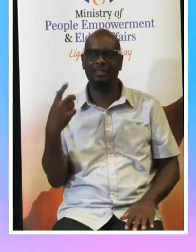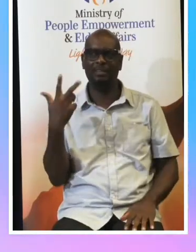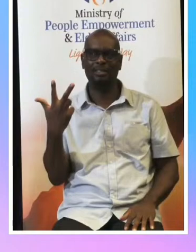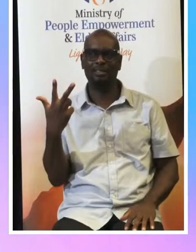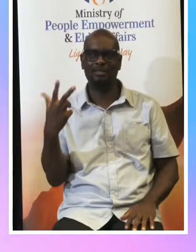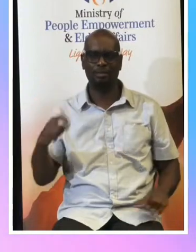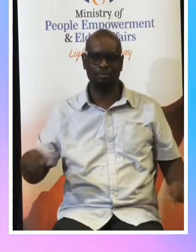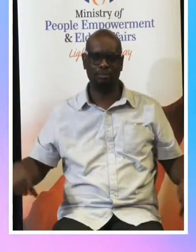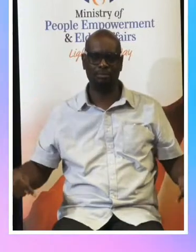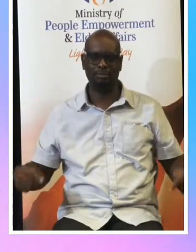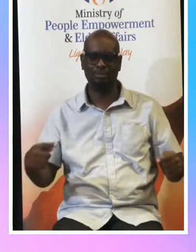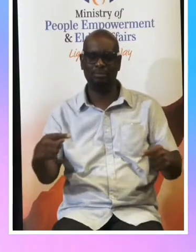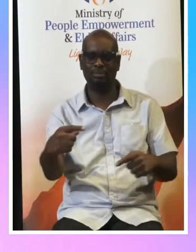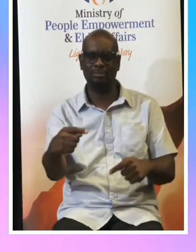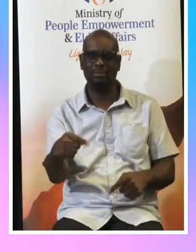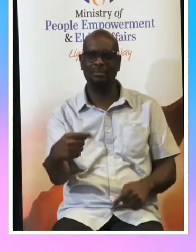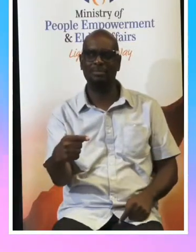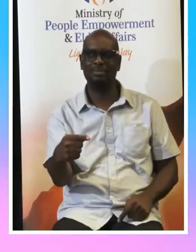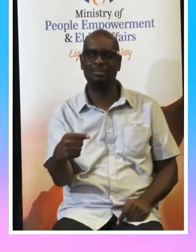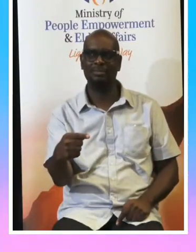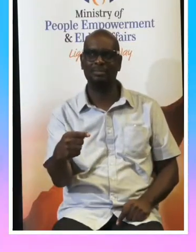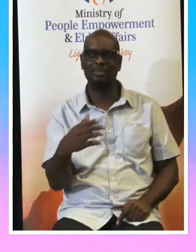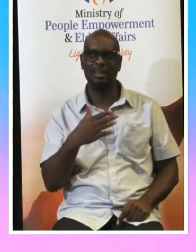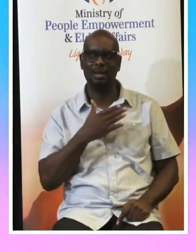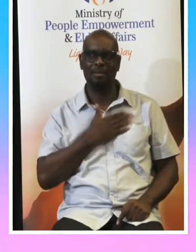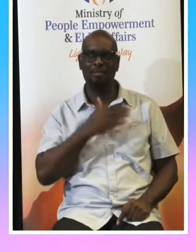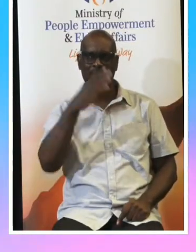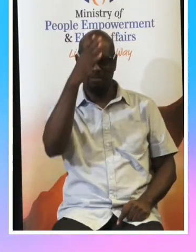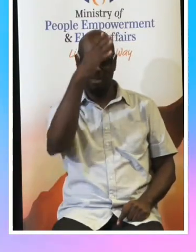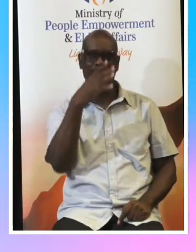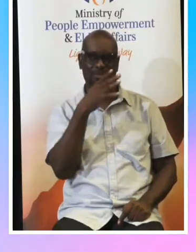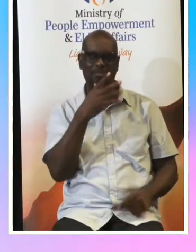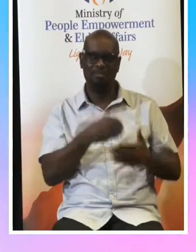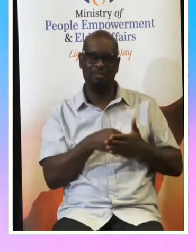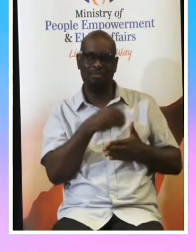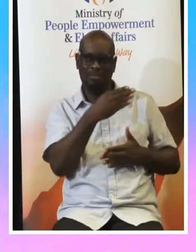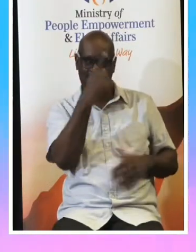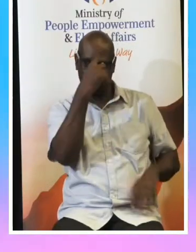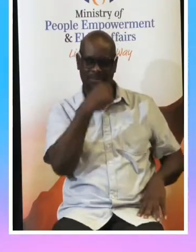parents bought me one summer